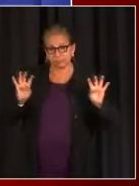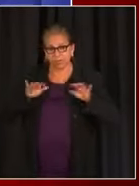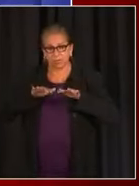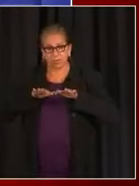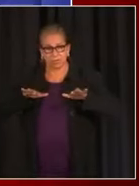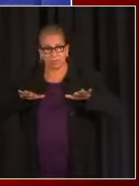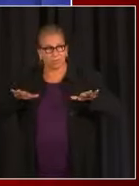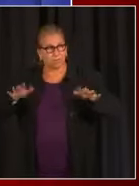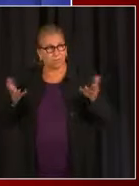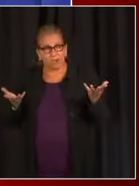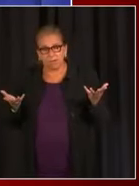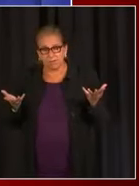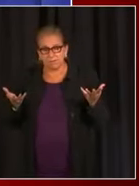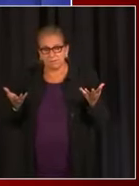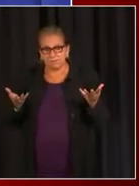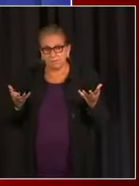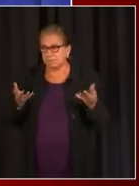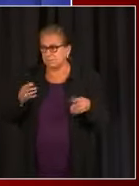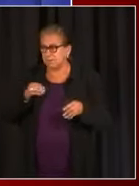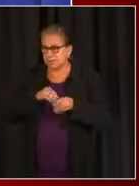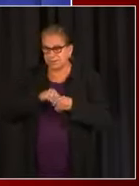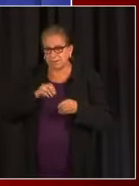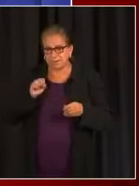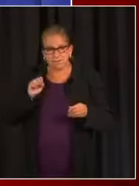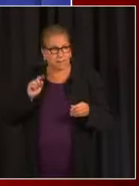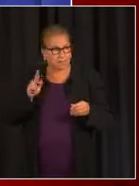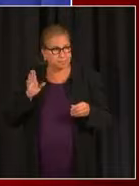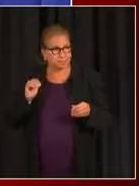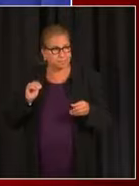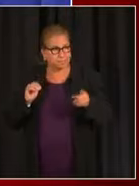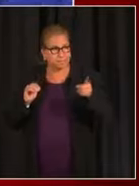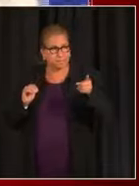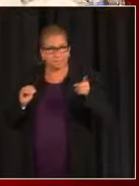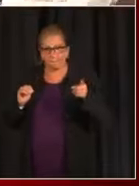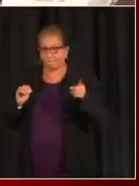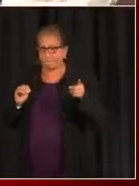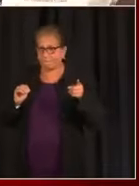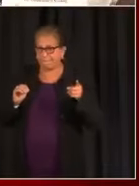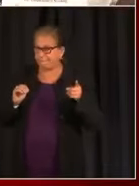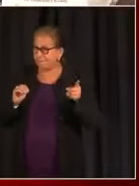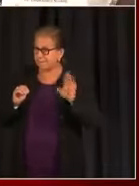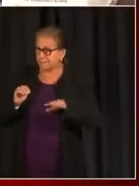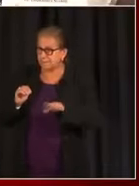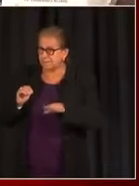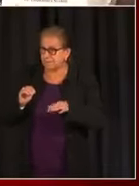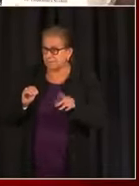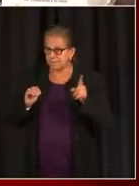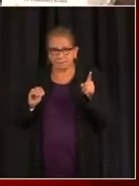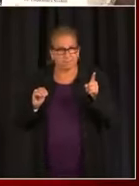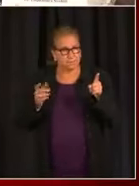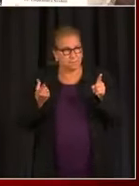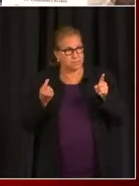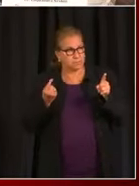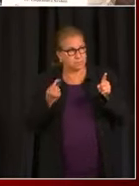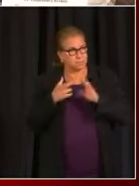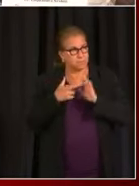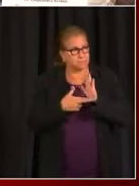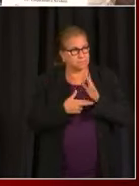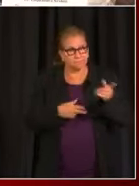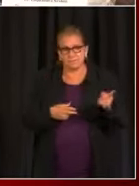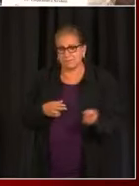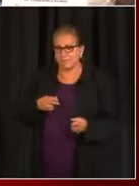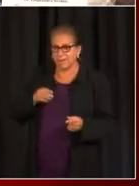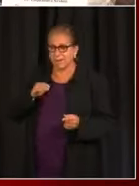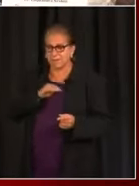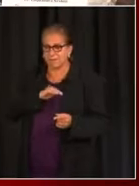we highly encourage them to wear a mask in any crowded setting, whether it's indoor or outdoor. Okay, you have the